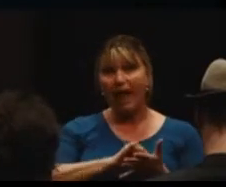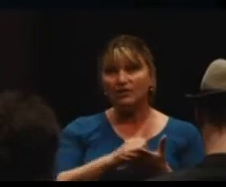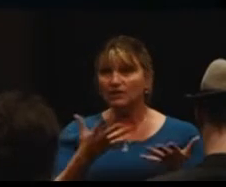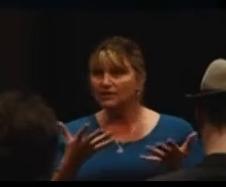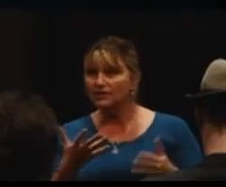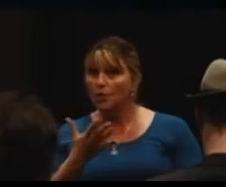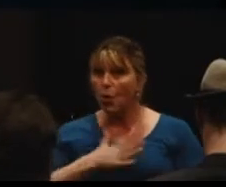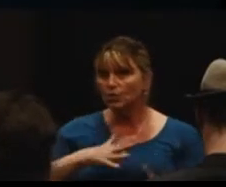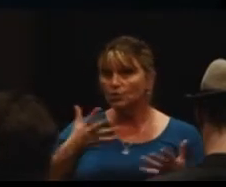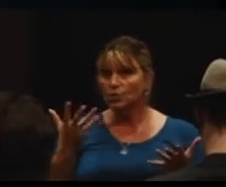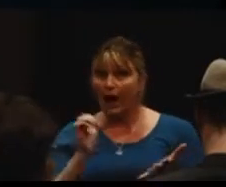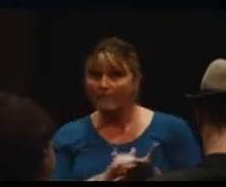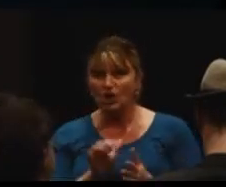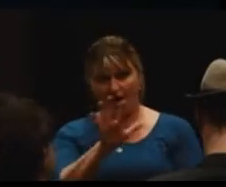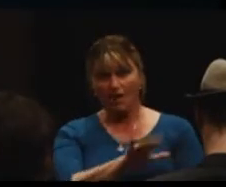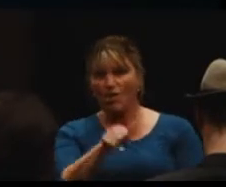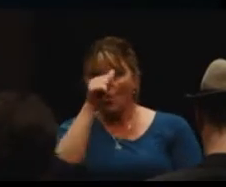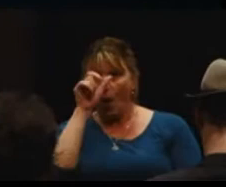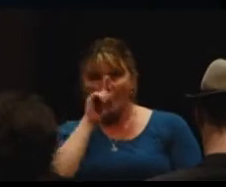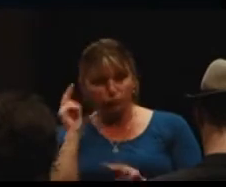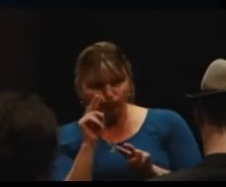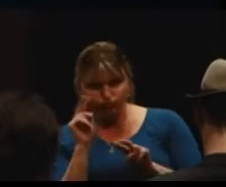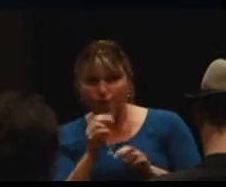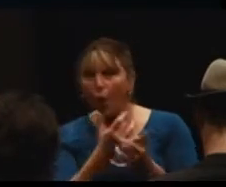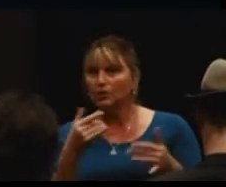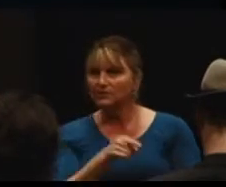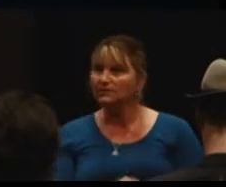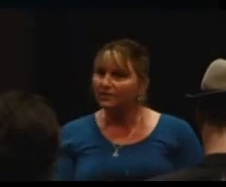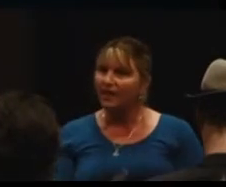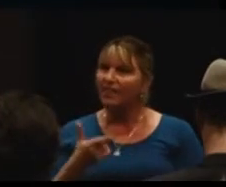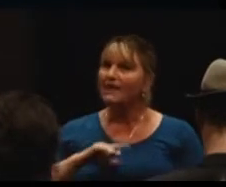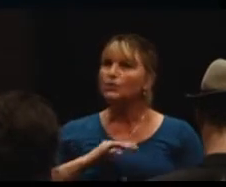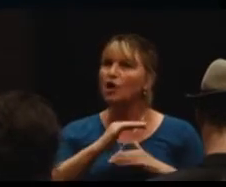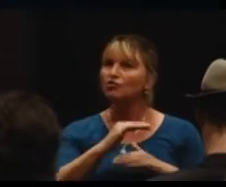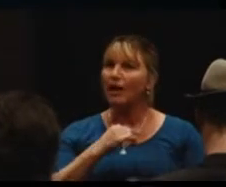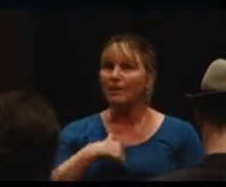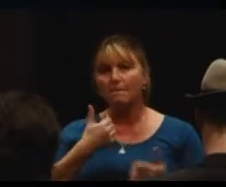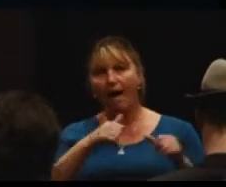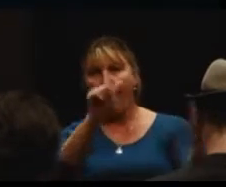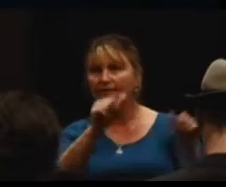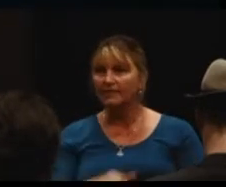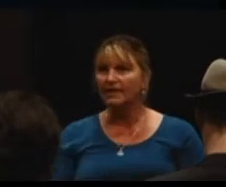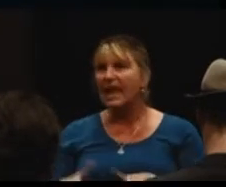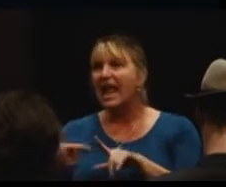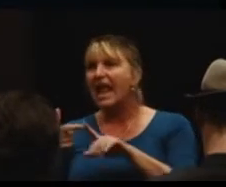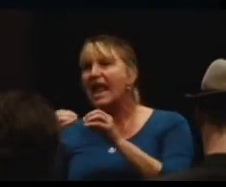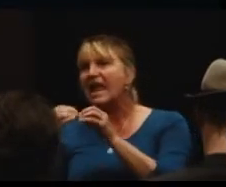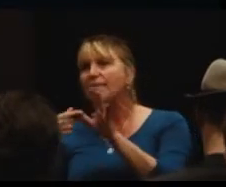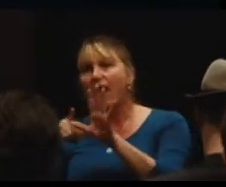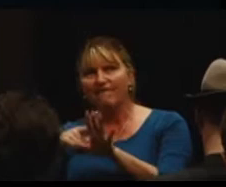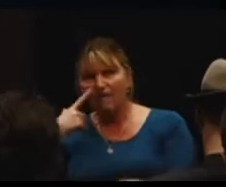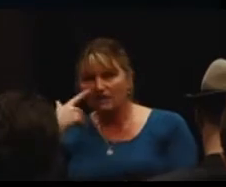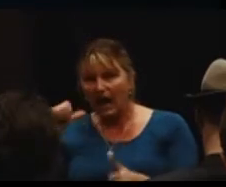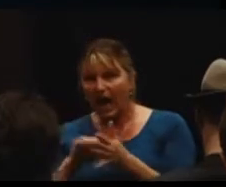stuff. You want to advertise it in an area where you know there's a lot of people looking. This is the reason why Trade Me is successful here, and eBay before finds it very difficult to get